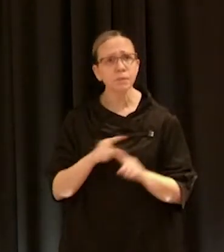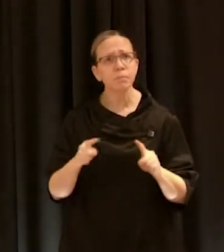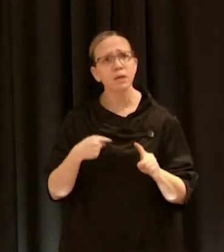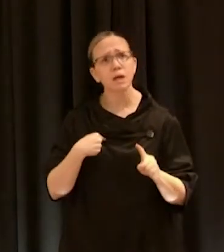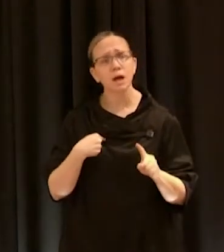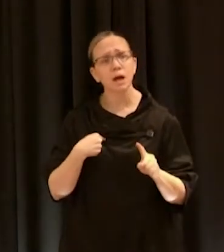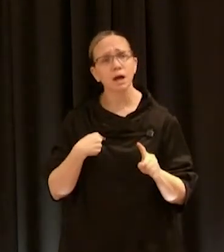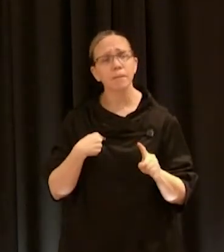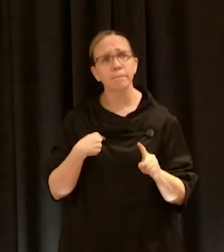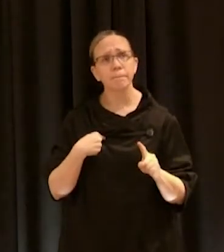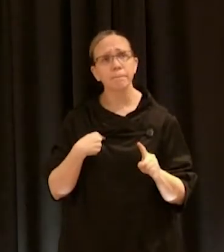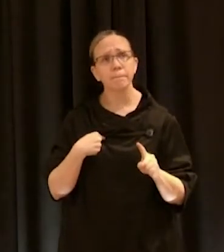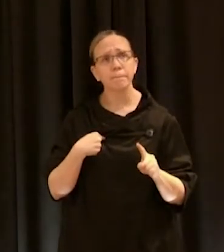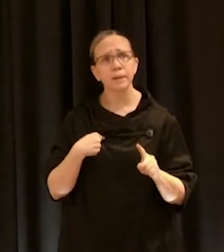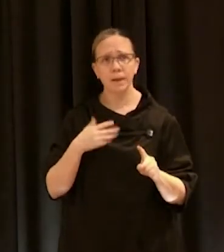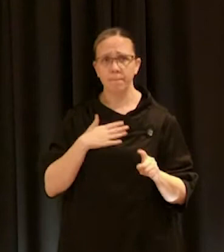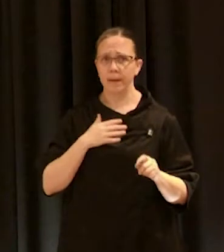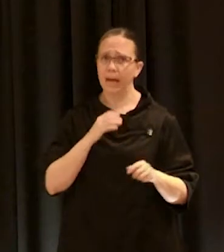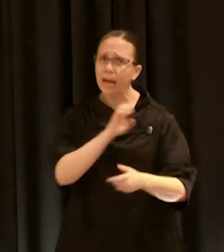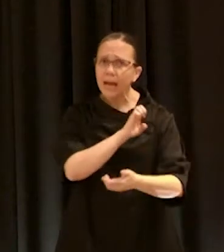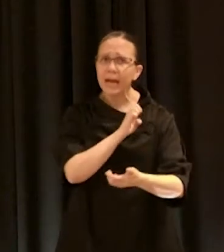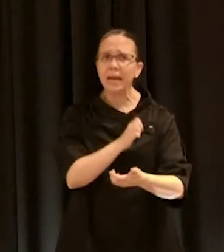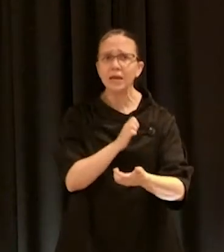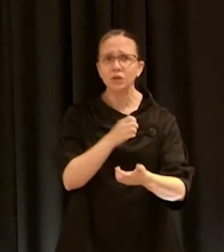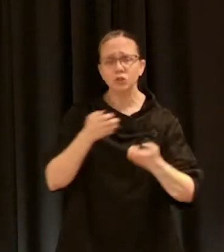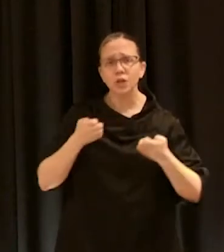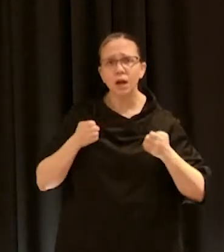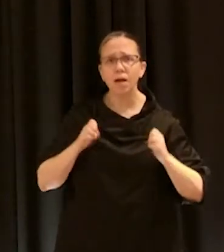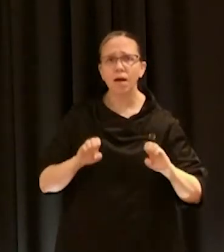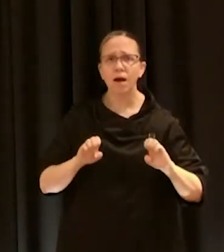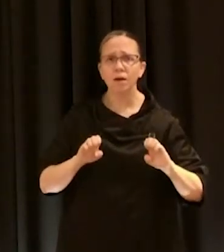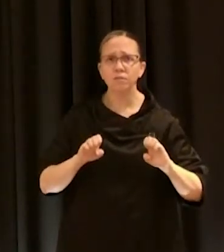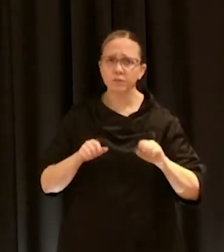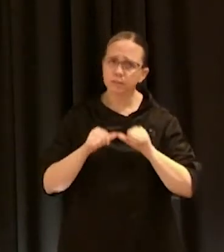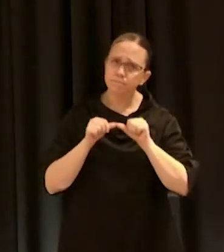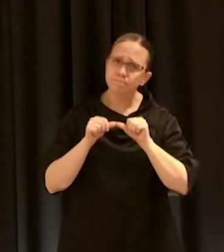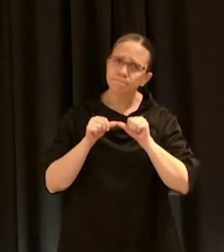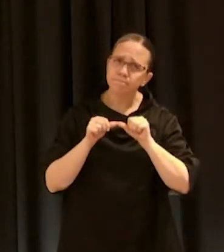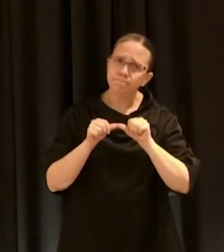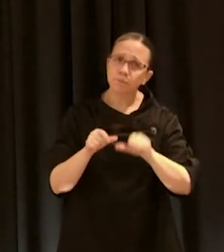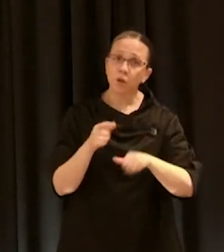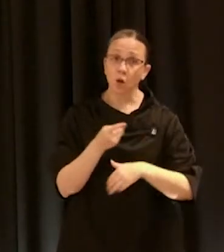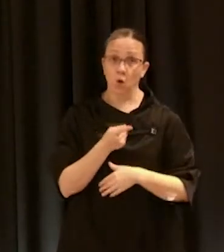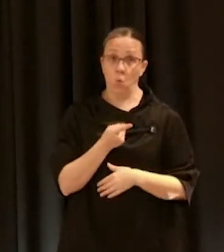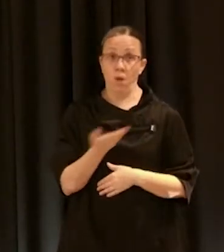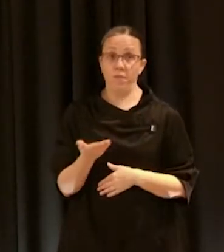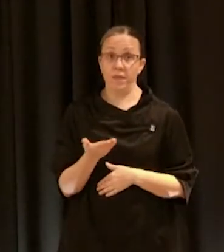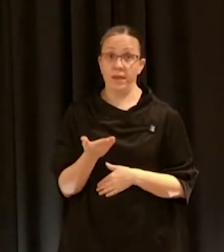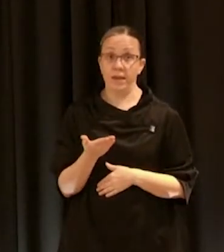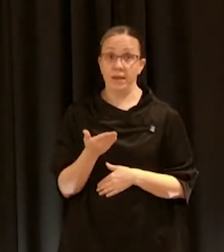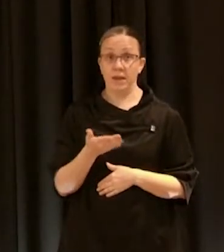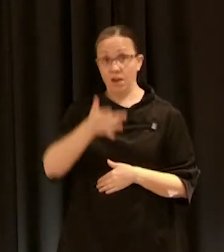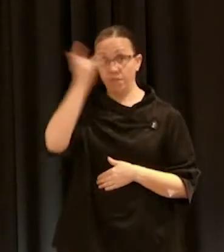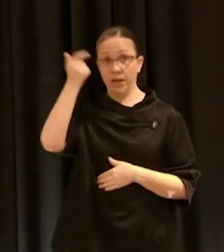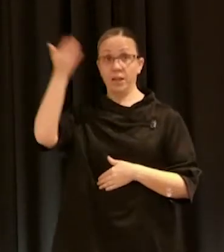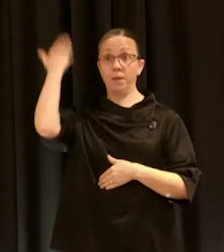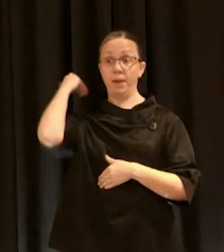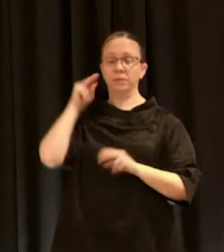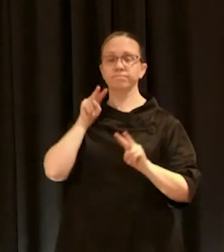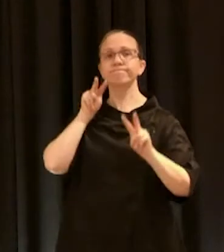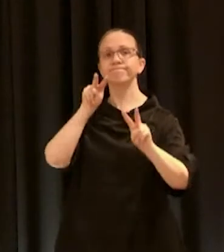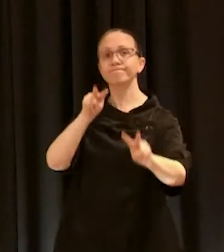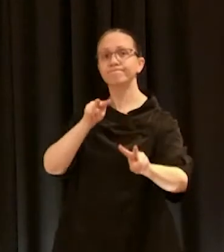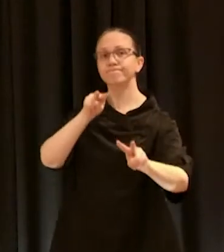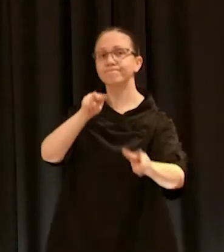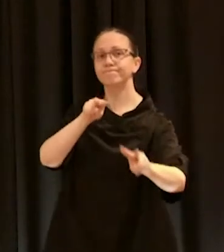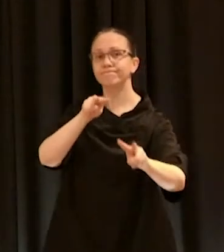am bringing all my energies to bear on this one thing, forgetting the past and looking forward